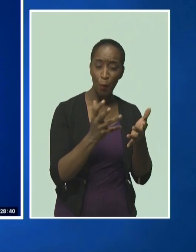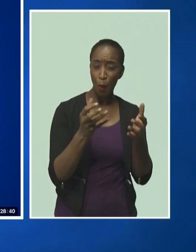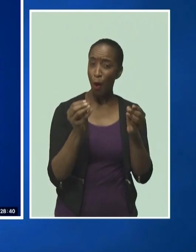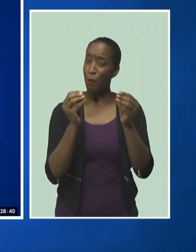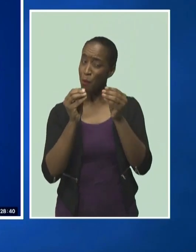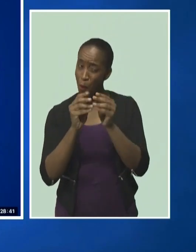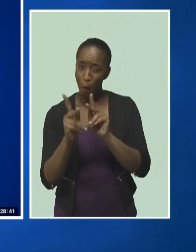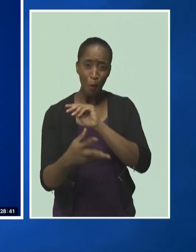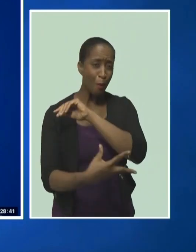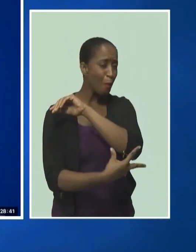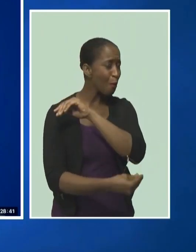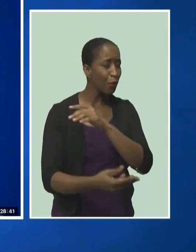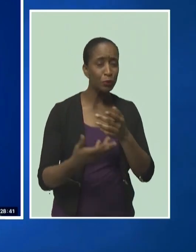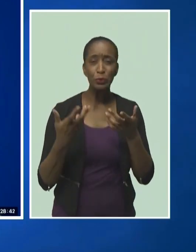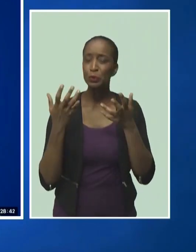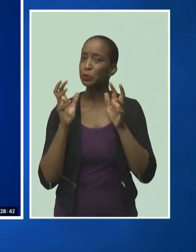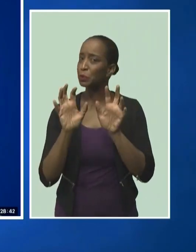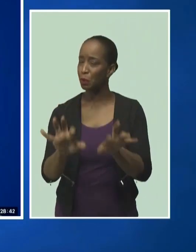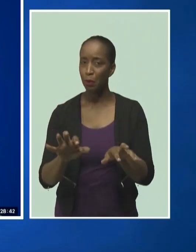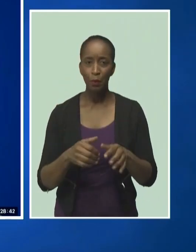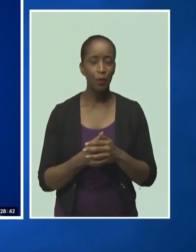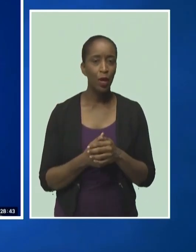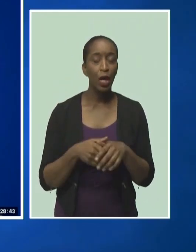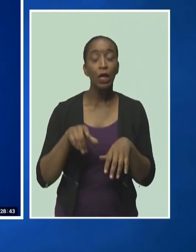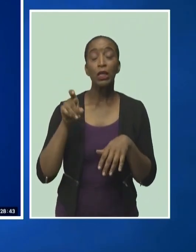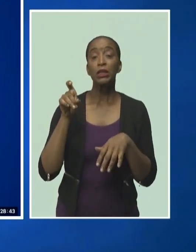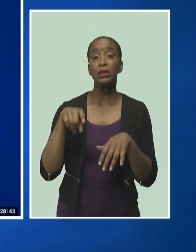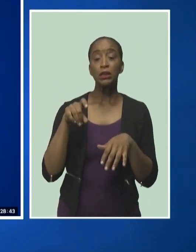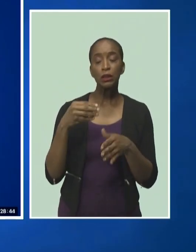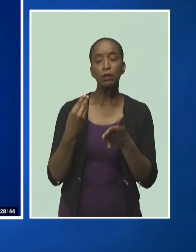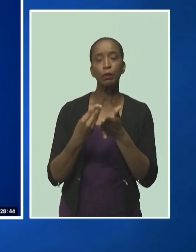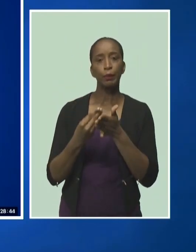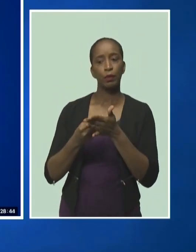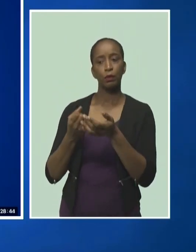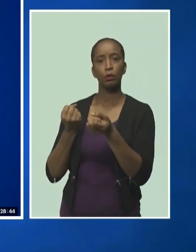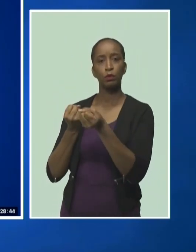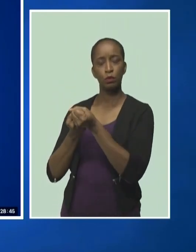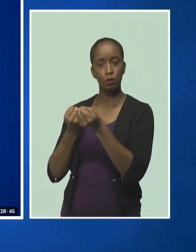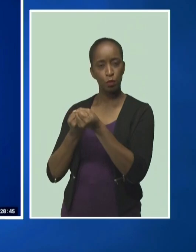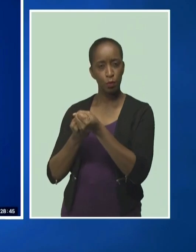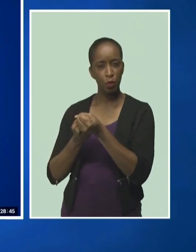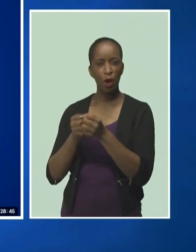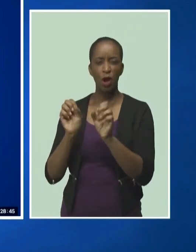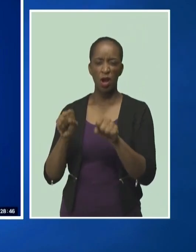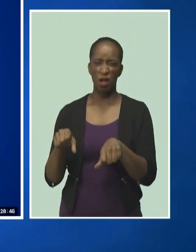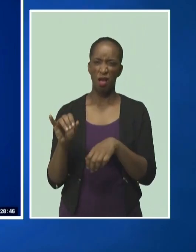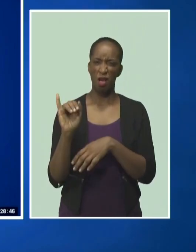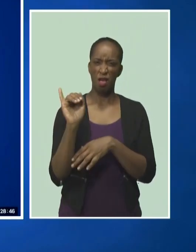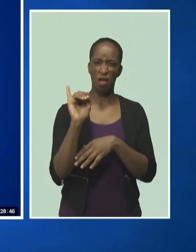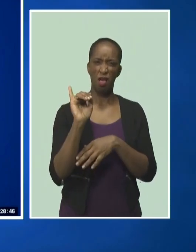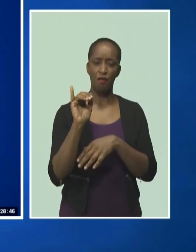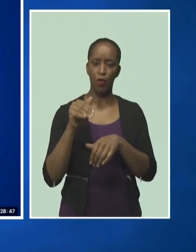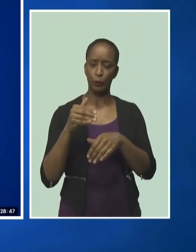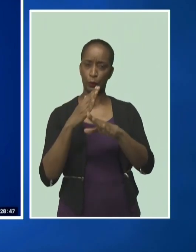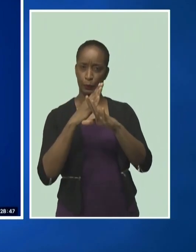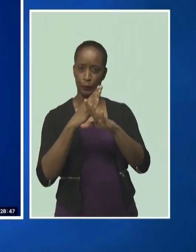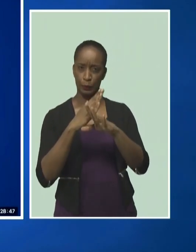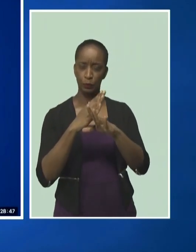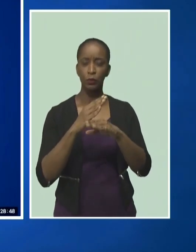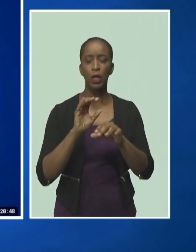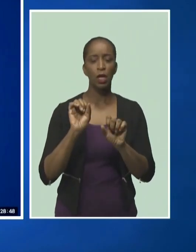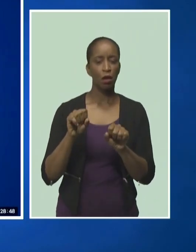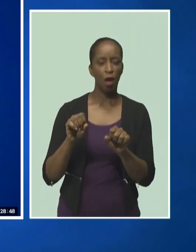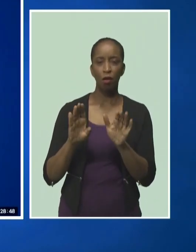support, financial support for national AMR action plans and financing to address the crisis, as I said,